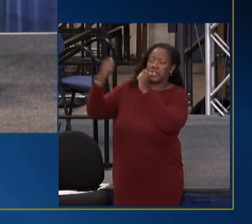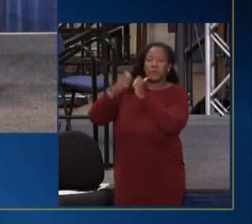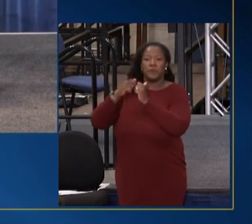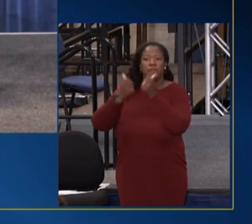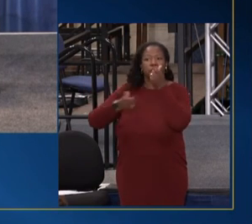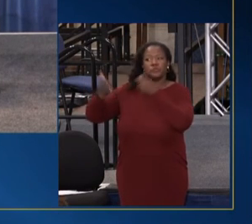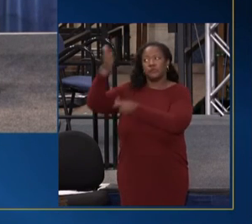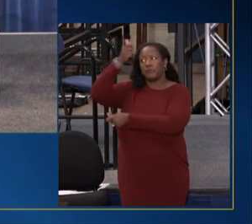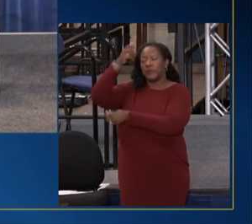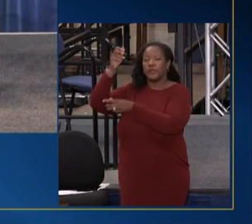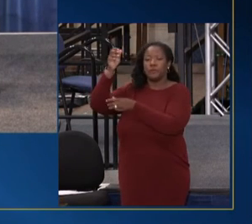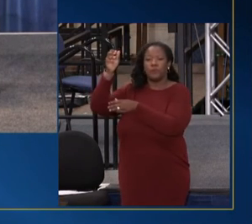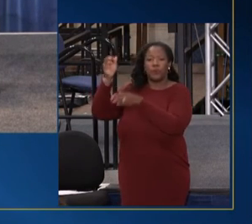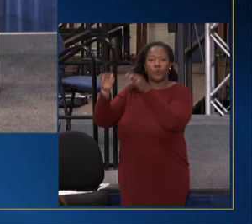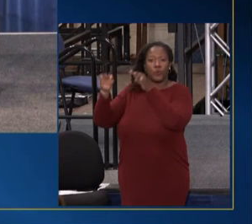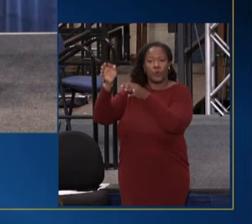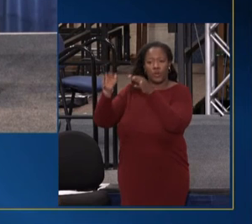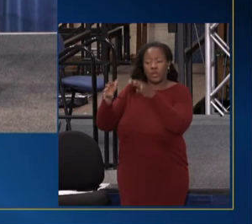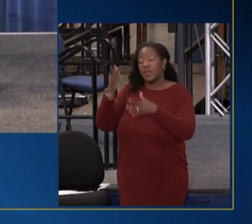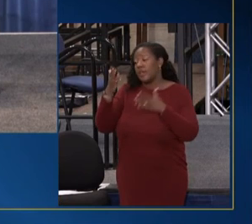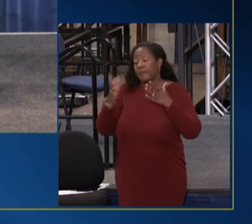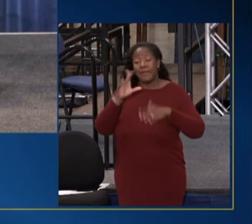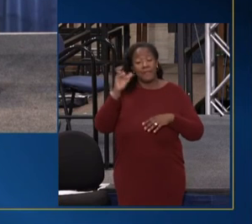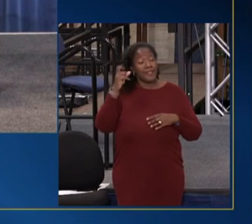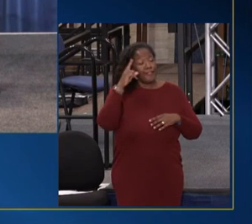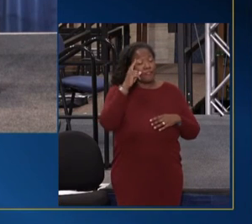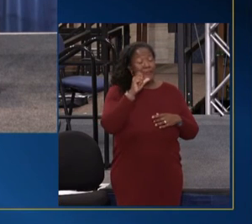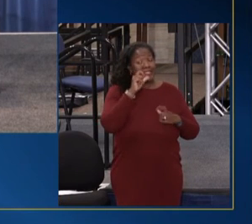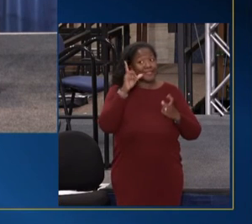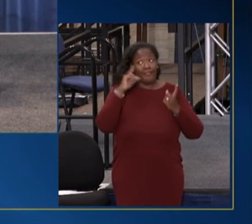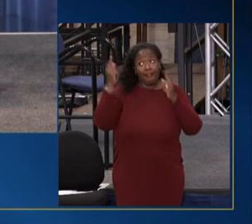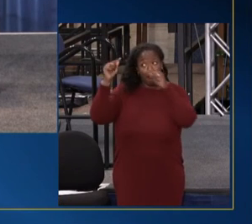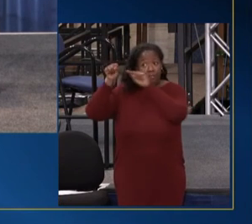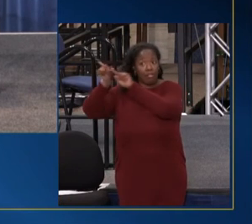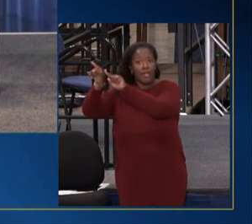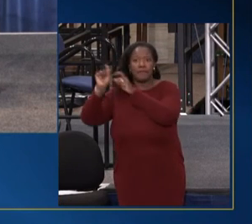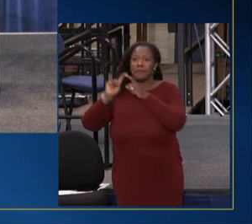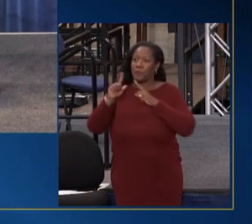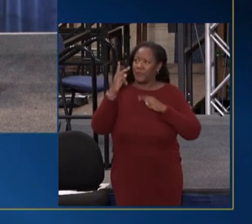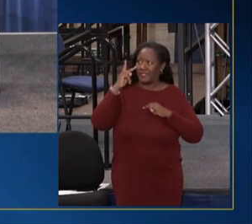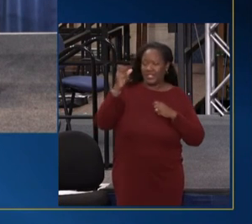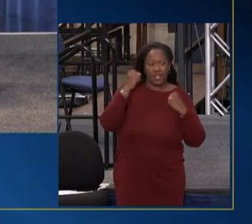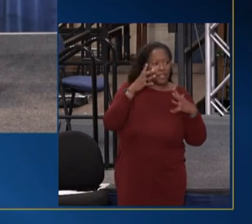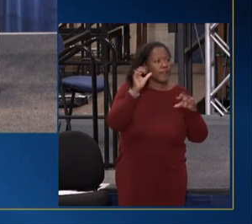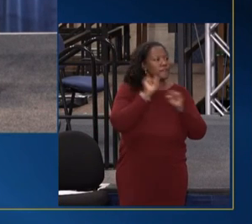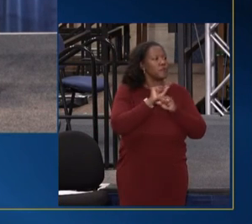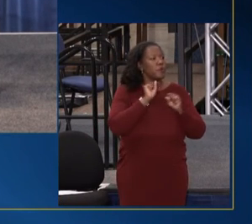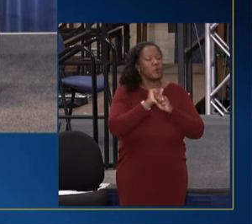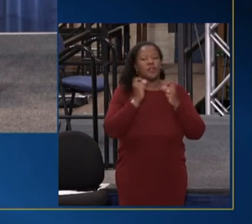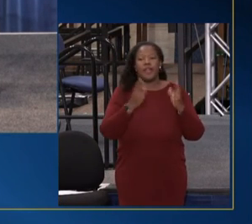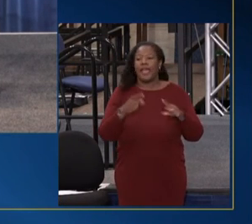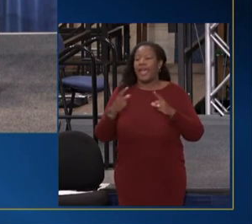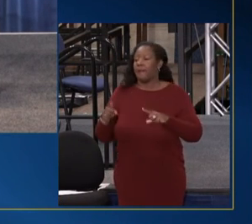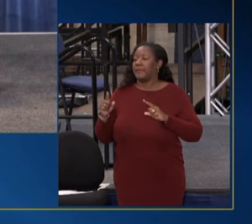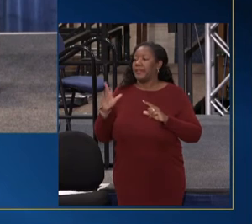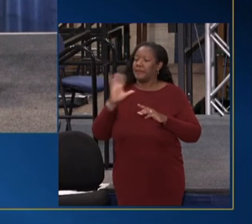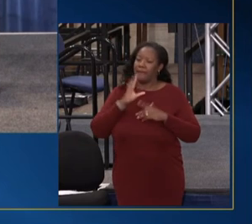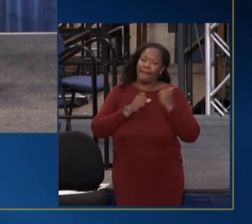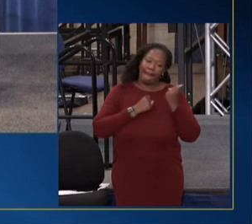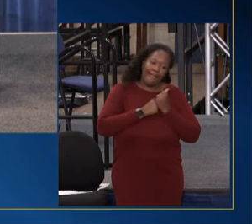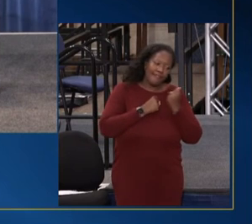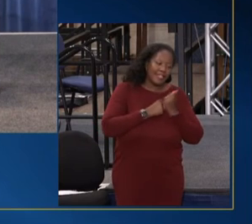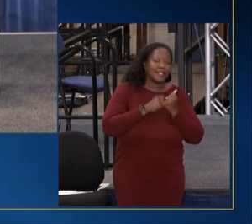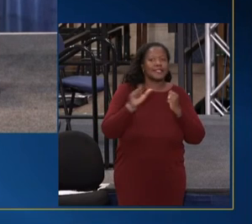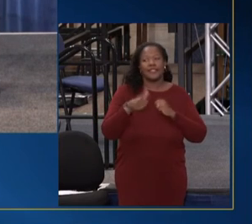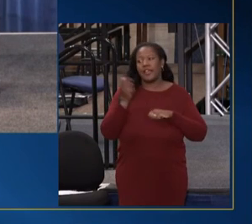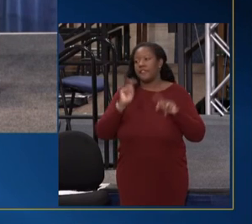not necessarily be aligned. And so we've seen like a lot of work across the country by advocates and others to